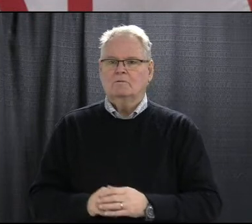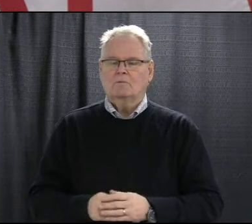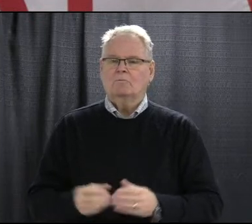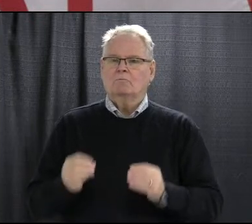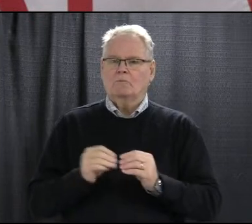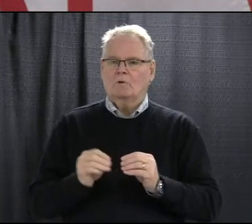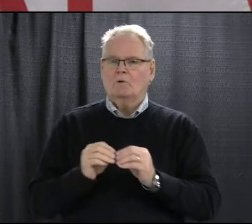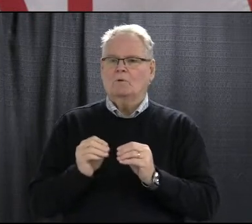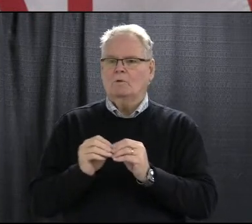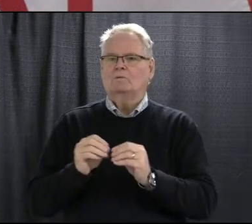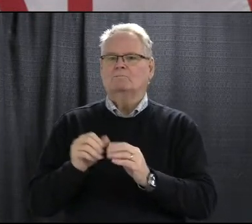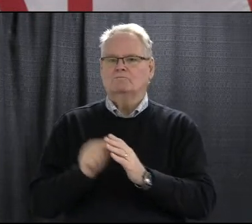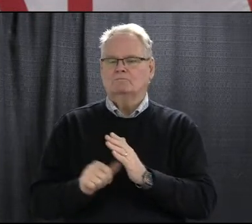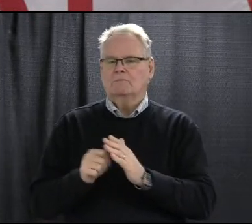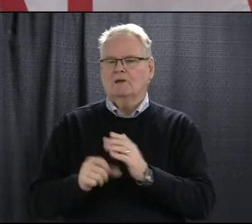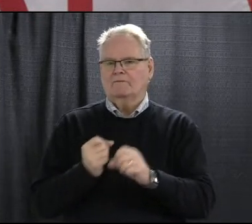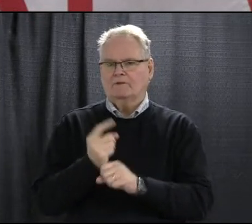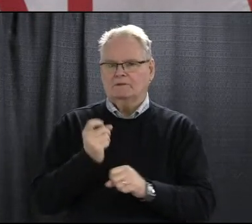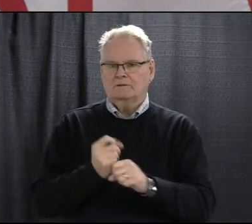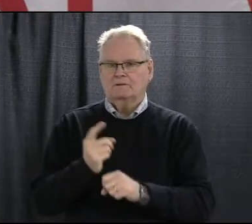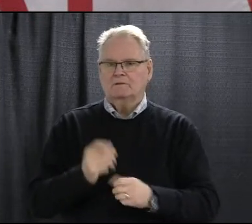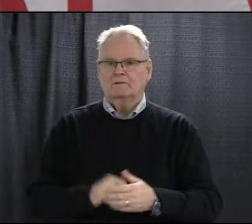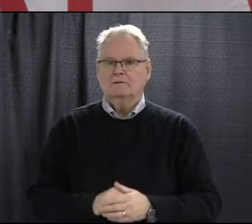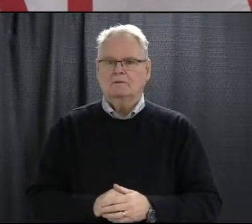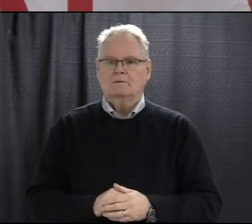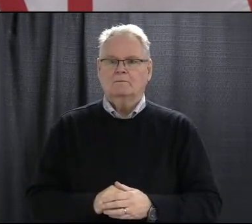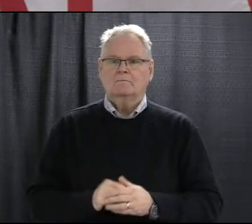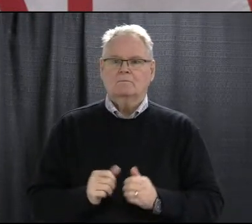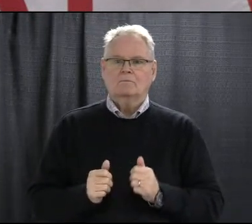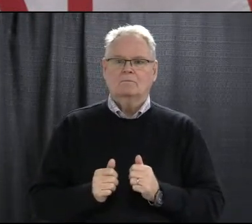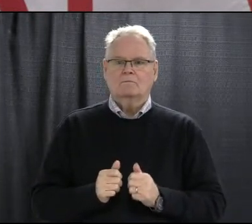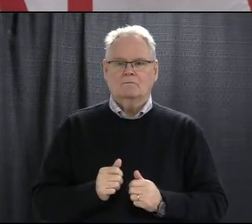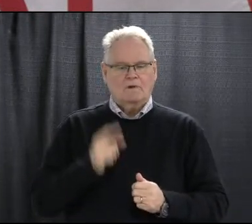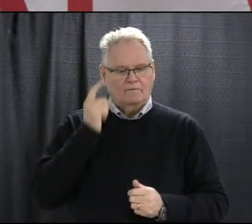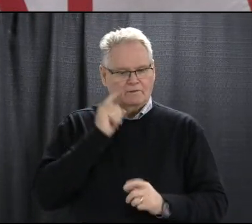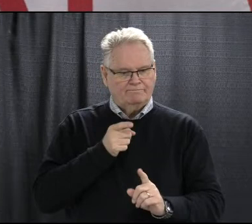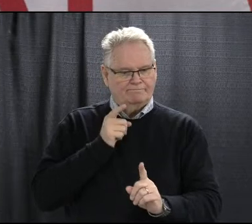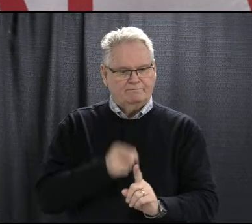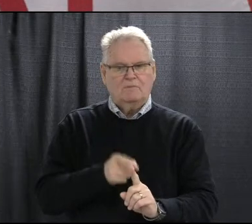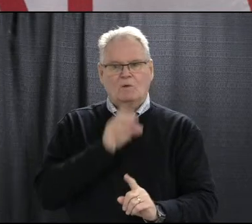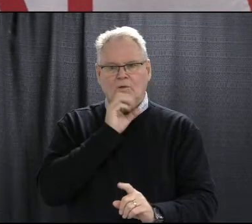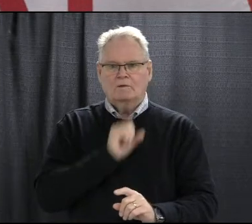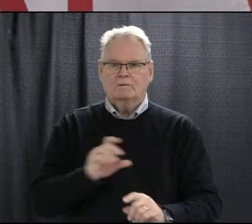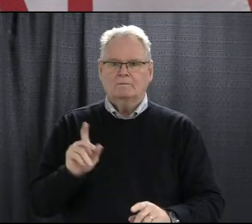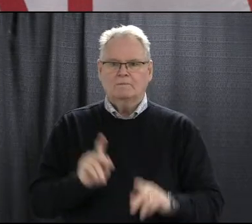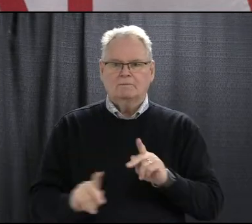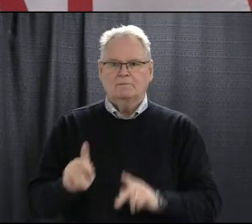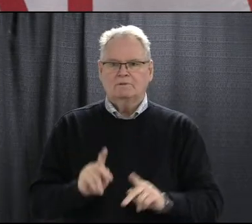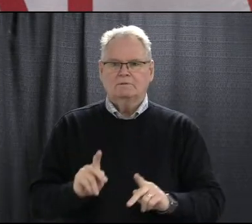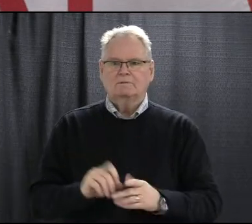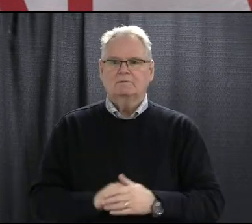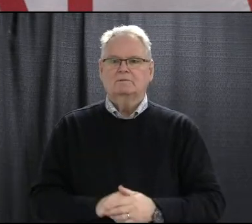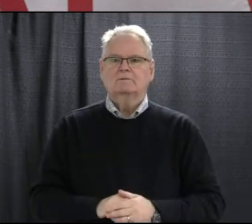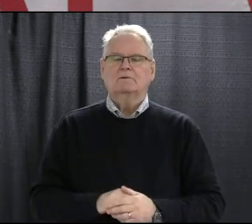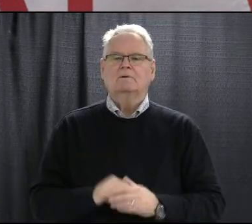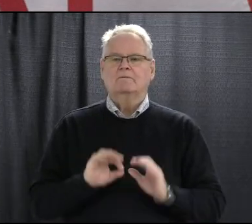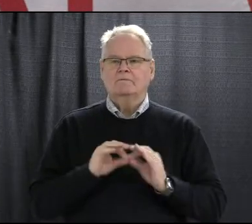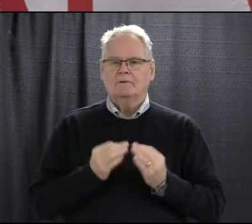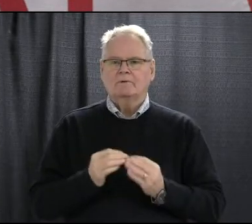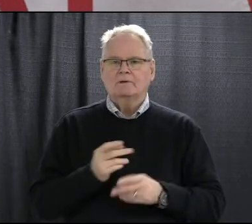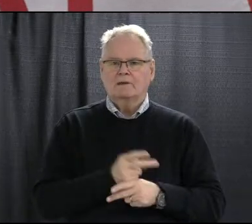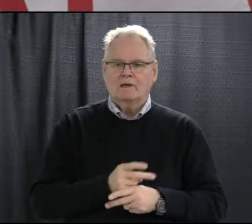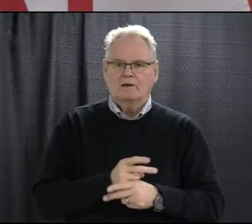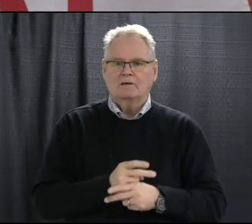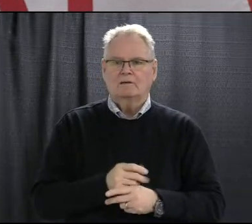The majority of these benefit seniors. We have 19 family care teams. 14